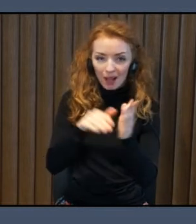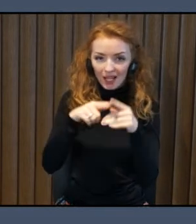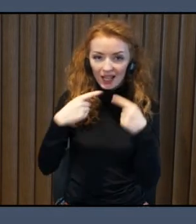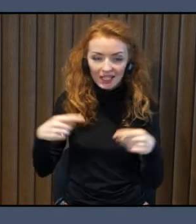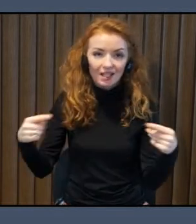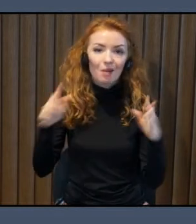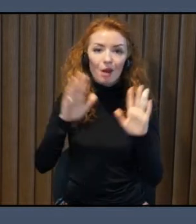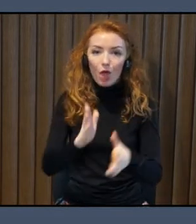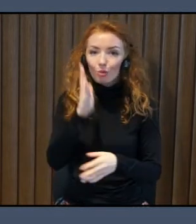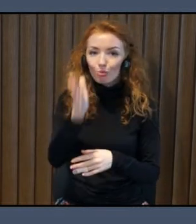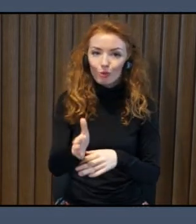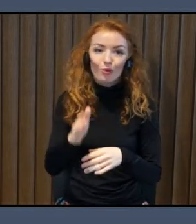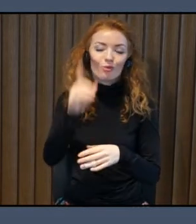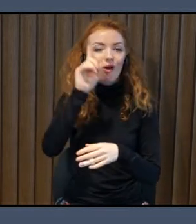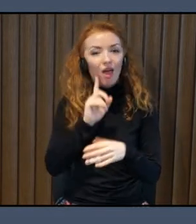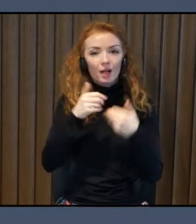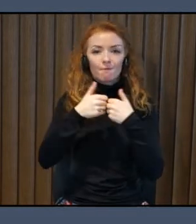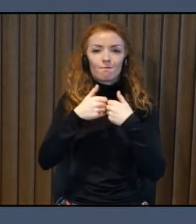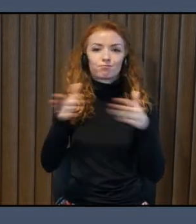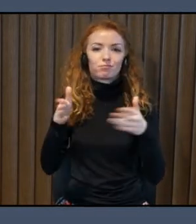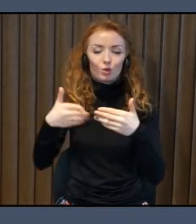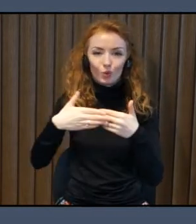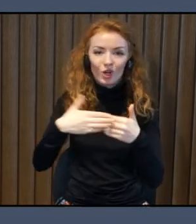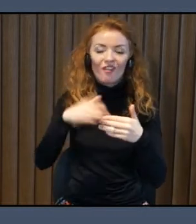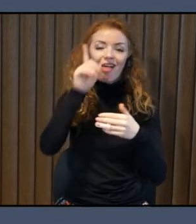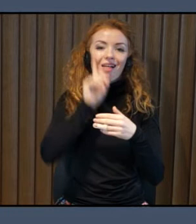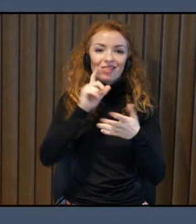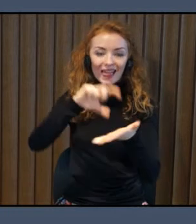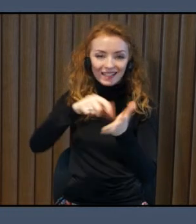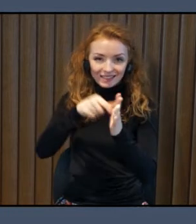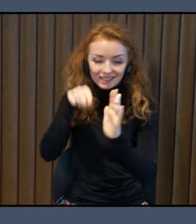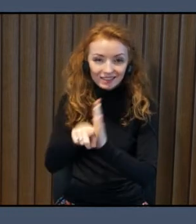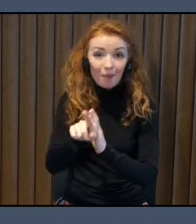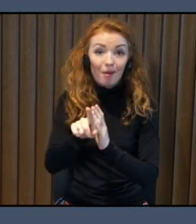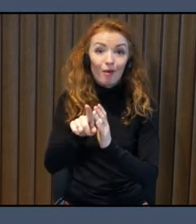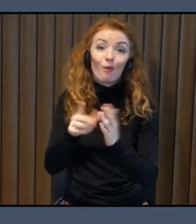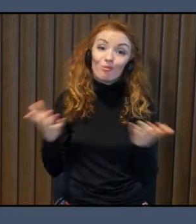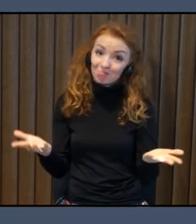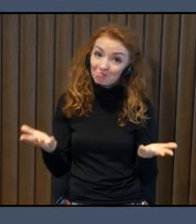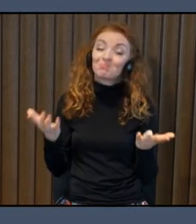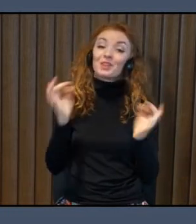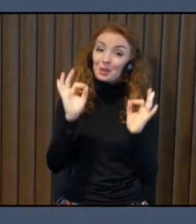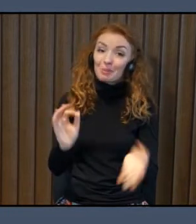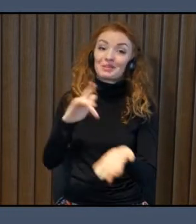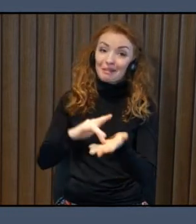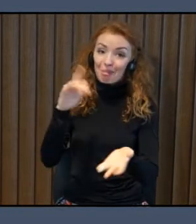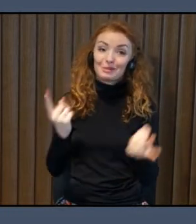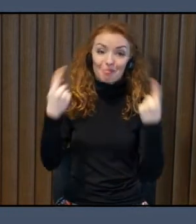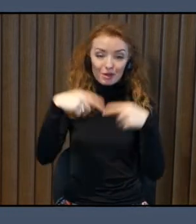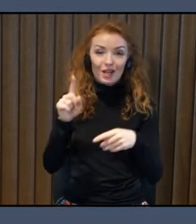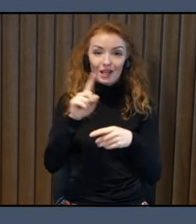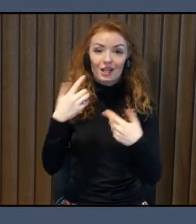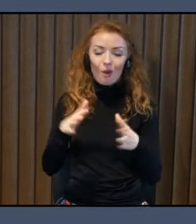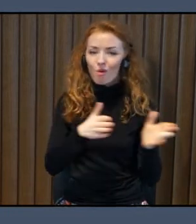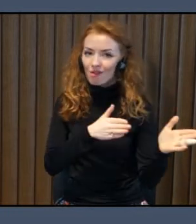of course, with technical assistance, materials, and technical support, so that the rooms can